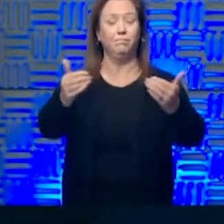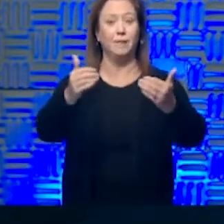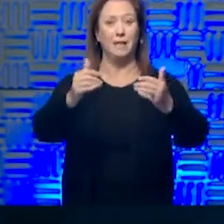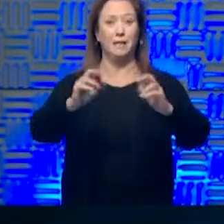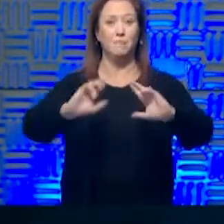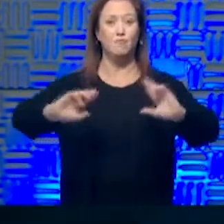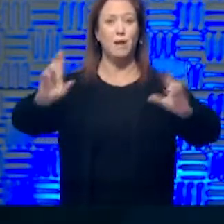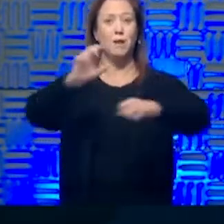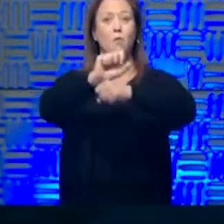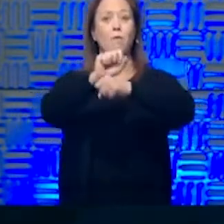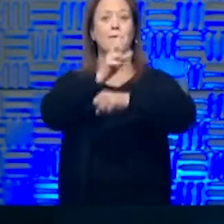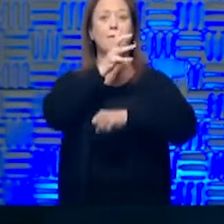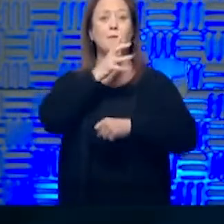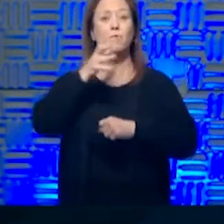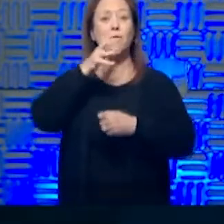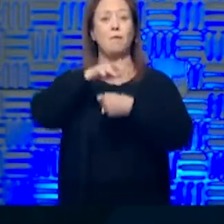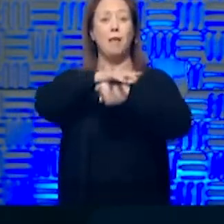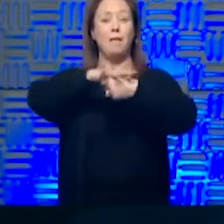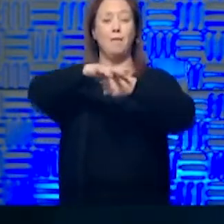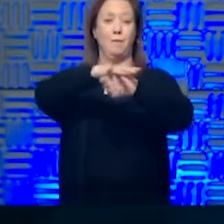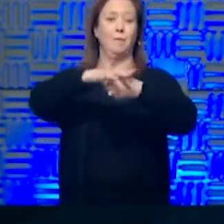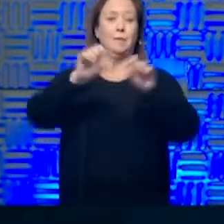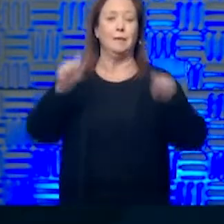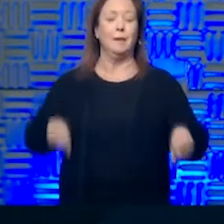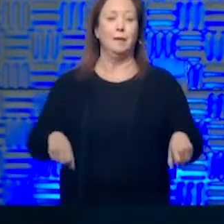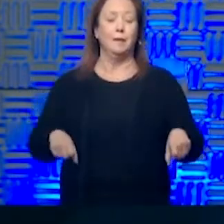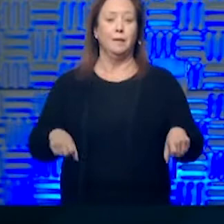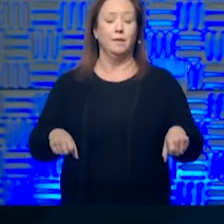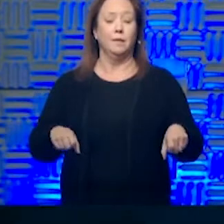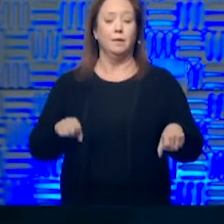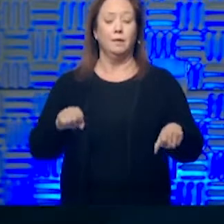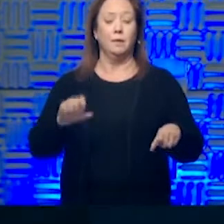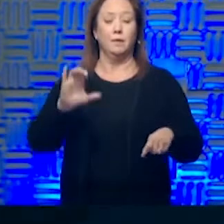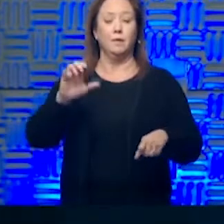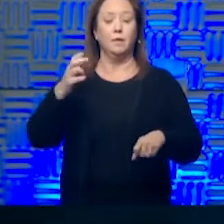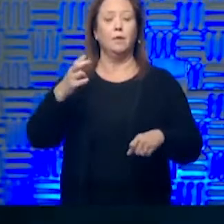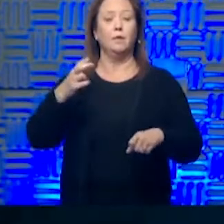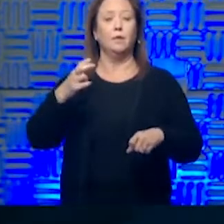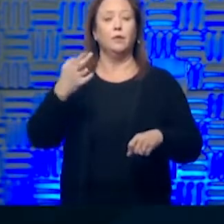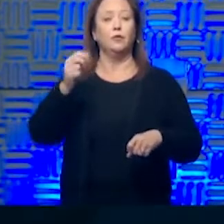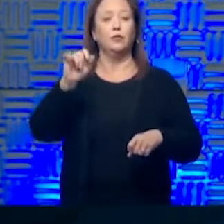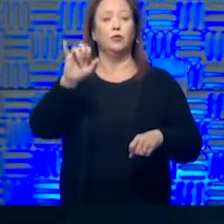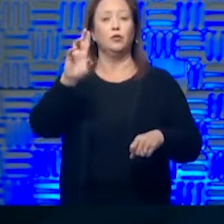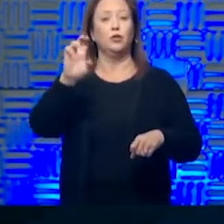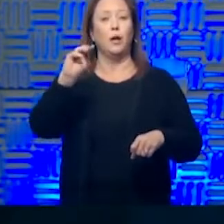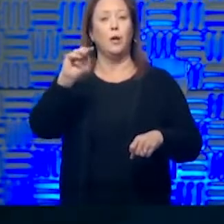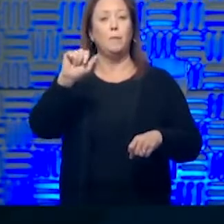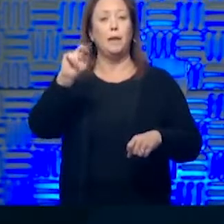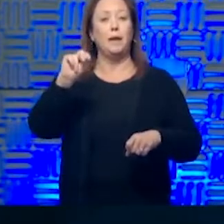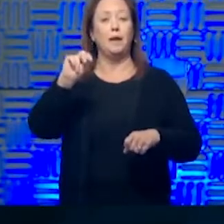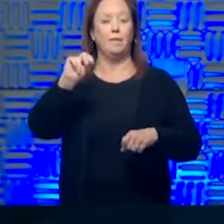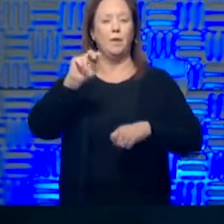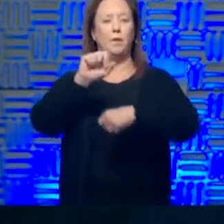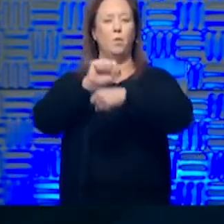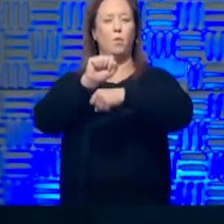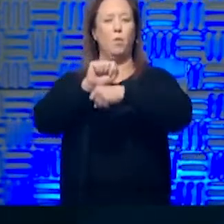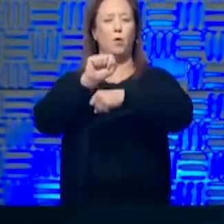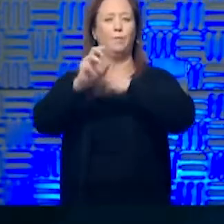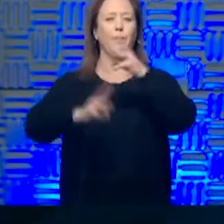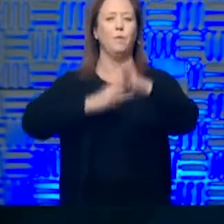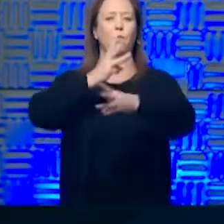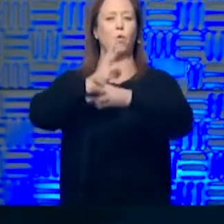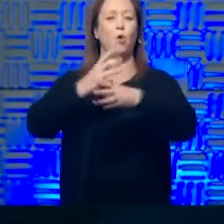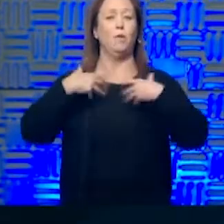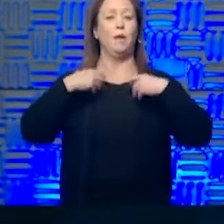rural areas. As the chairman of the National Rural Healthcare Task Force,